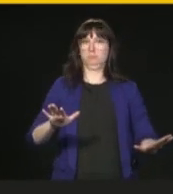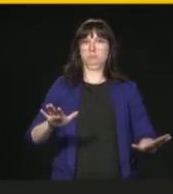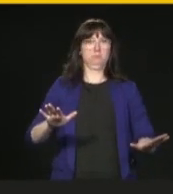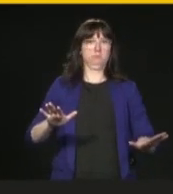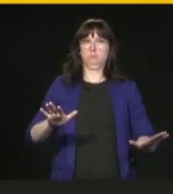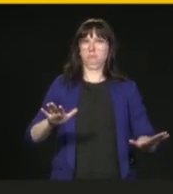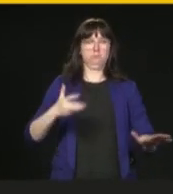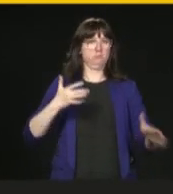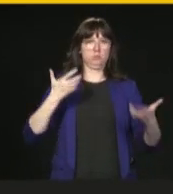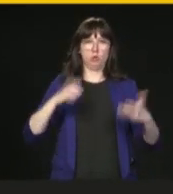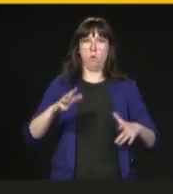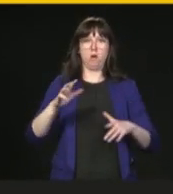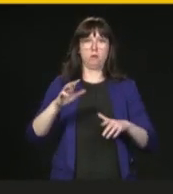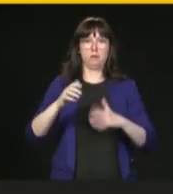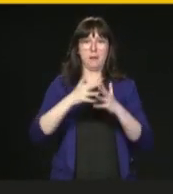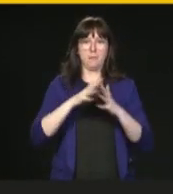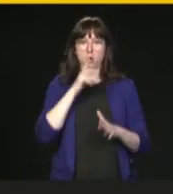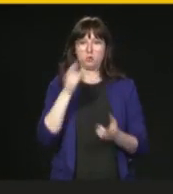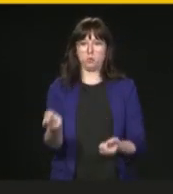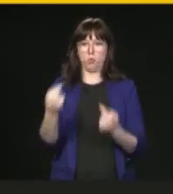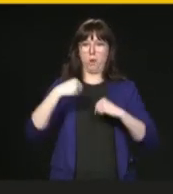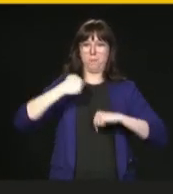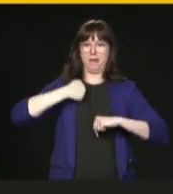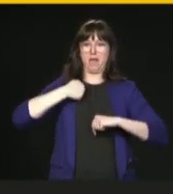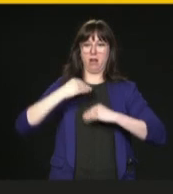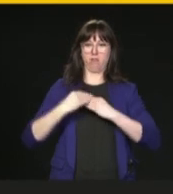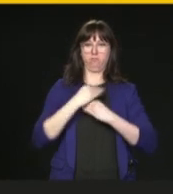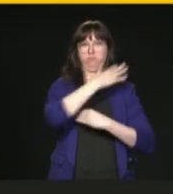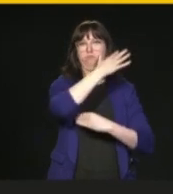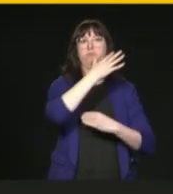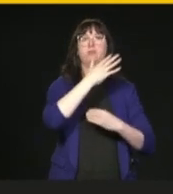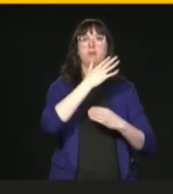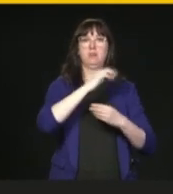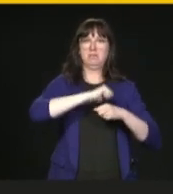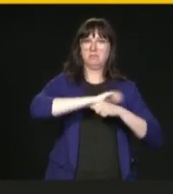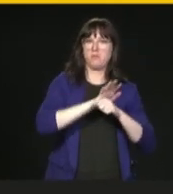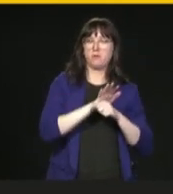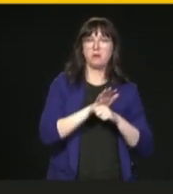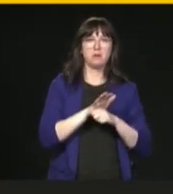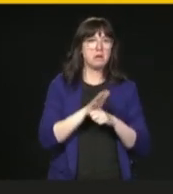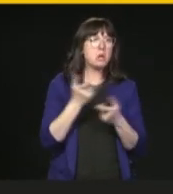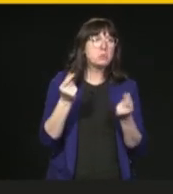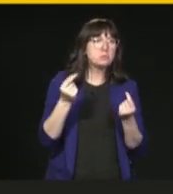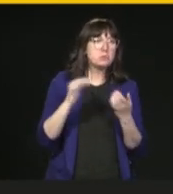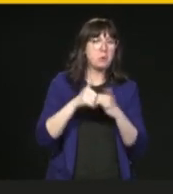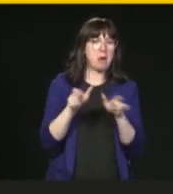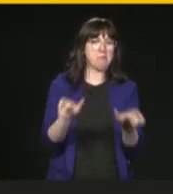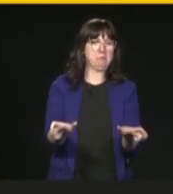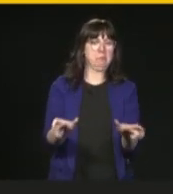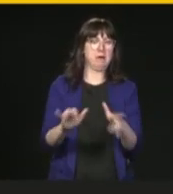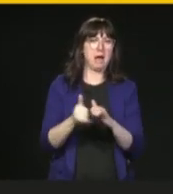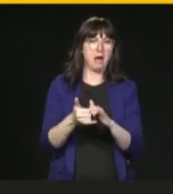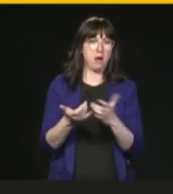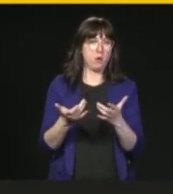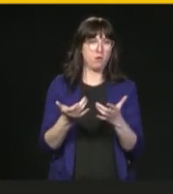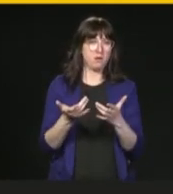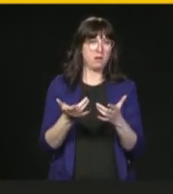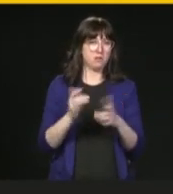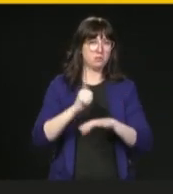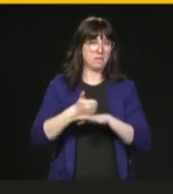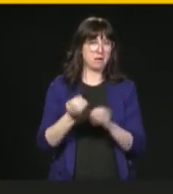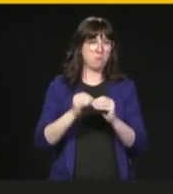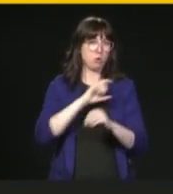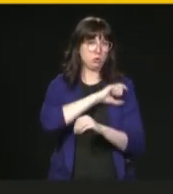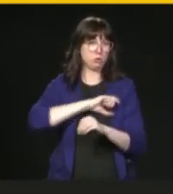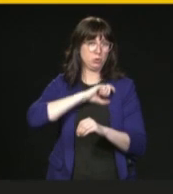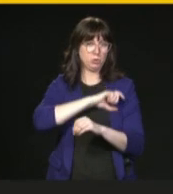north, possibly with the virus. How concerned are you by his comments, and what are you going to do to stop this? Is there any way you can kind of put some sort of security